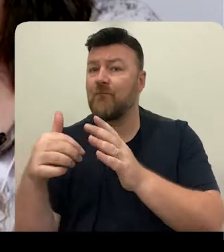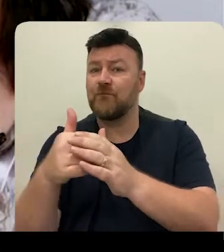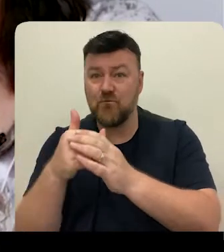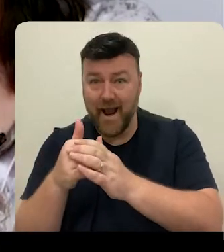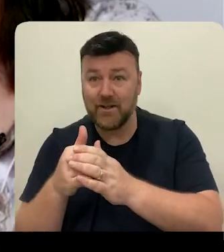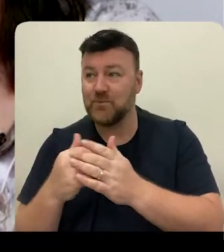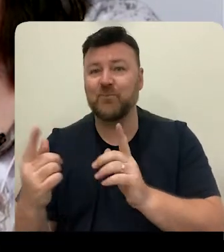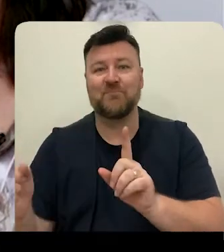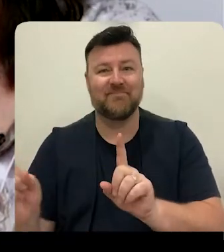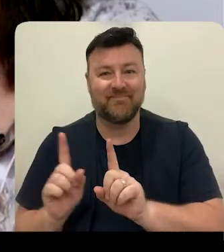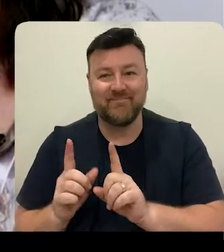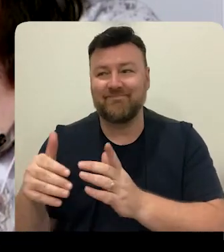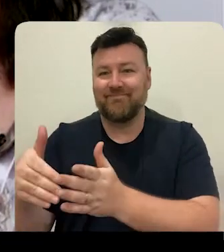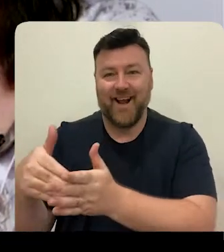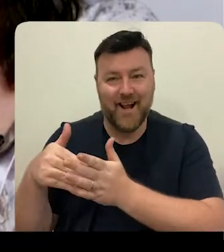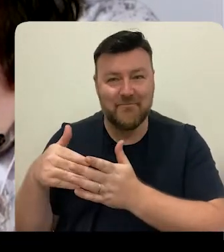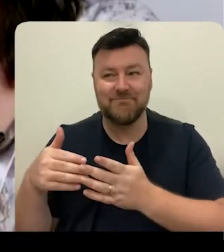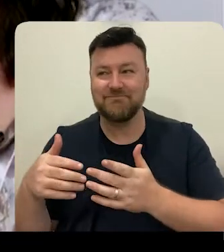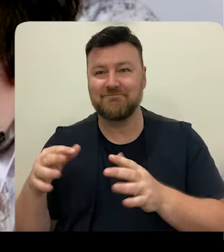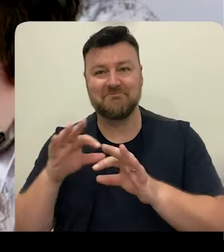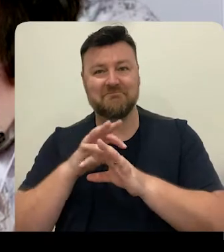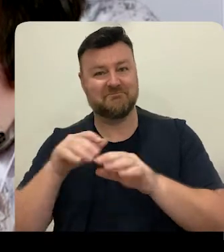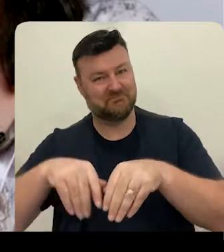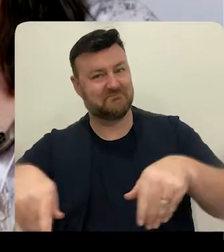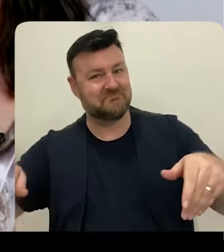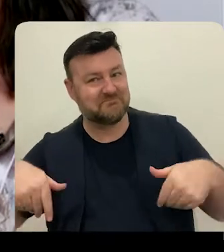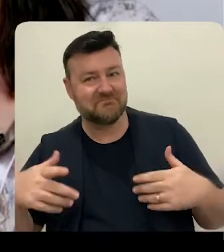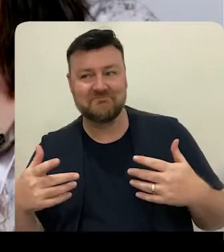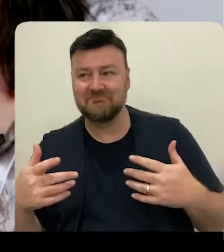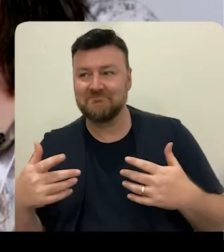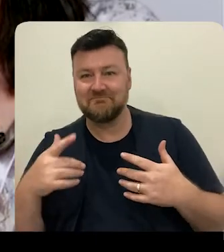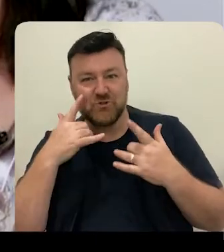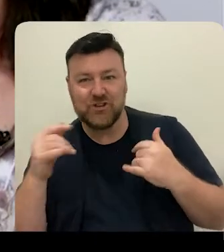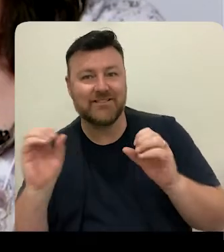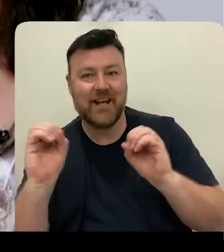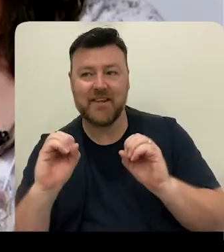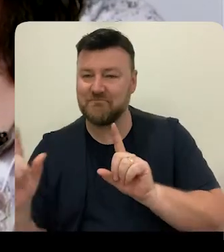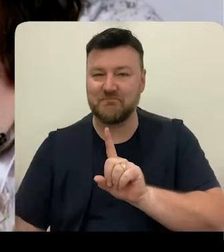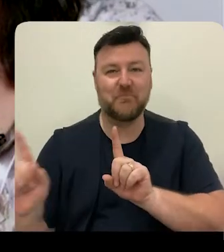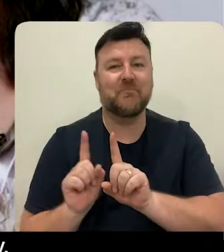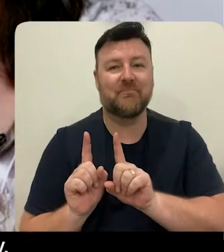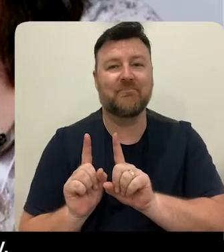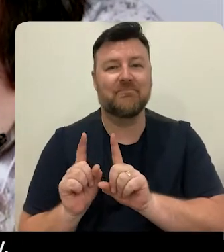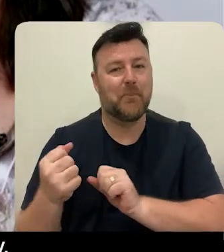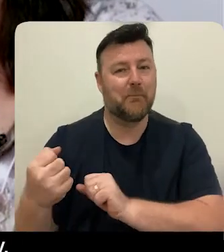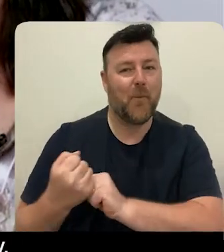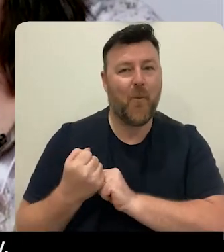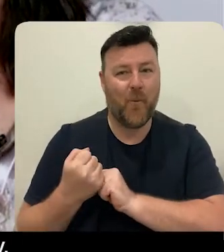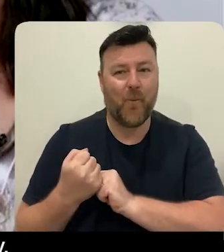to really be there in an unconditional way and who were able to be by my side, and